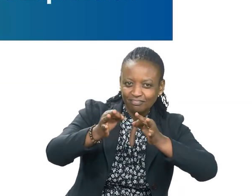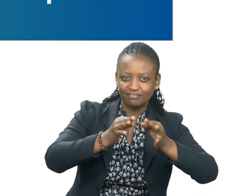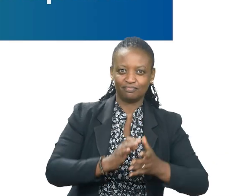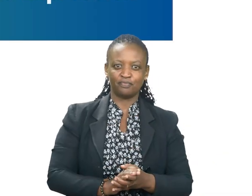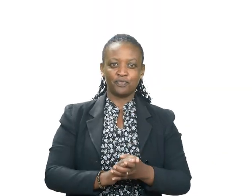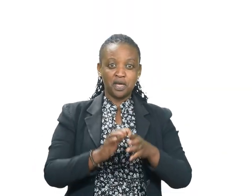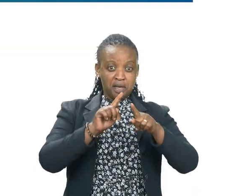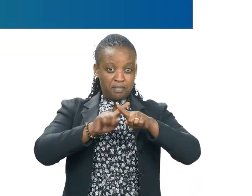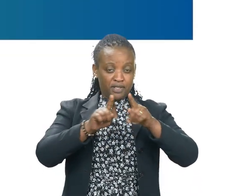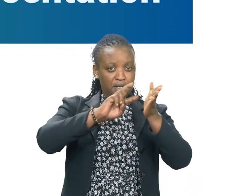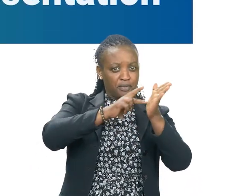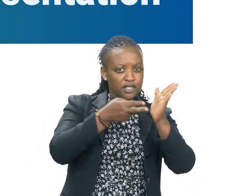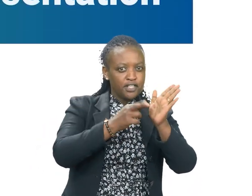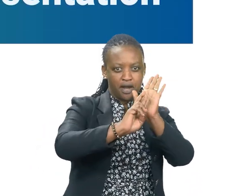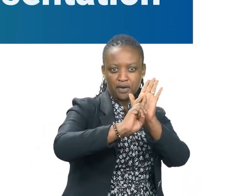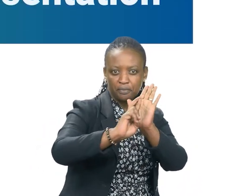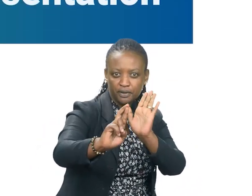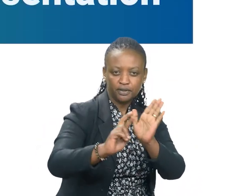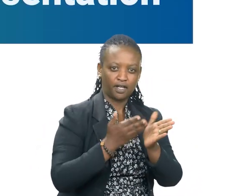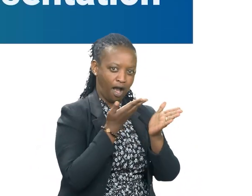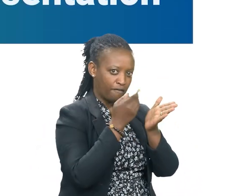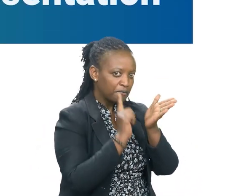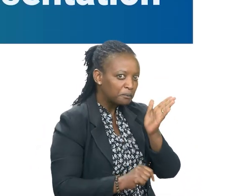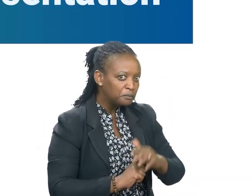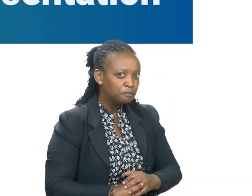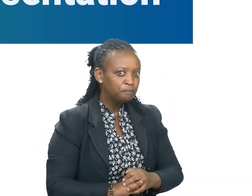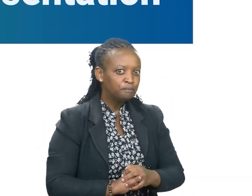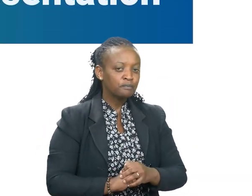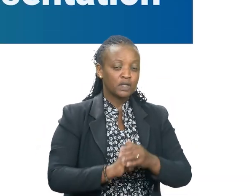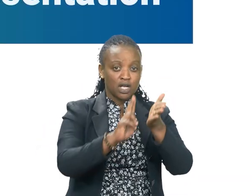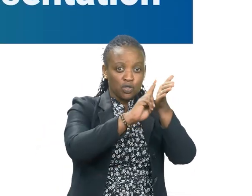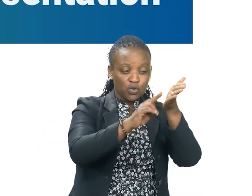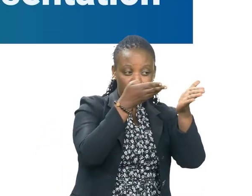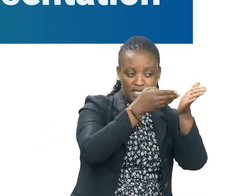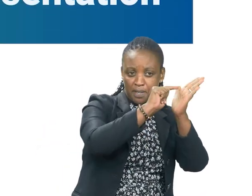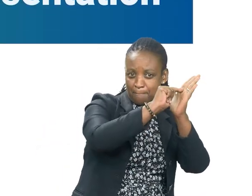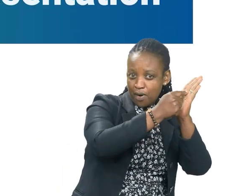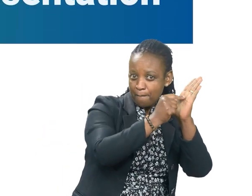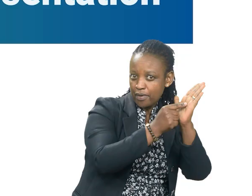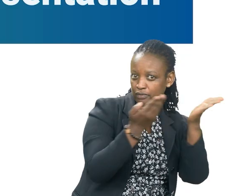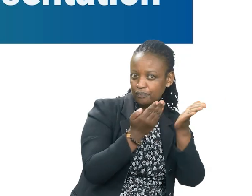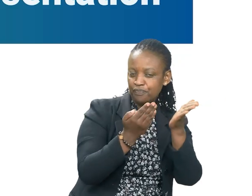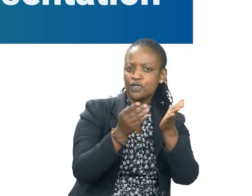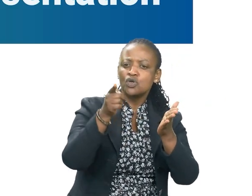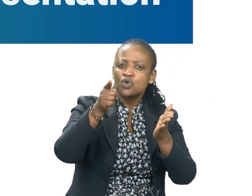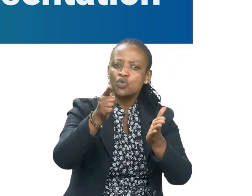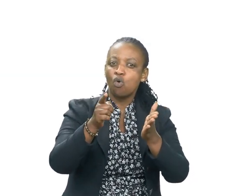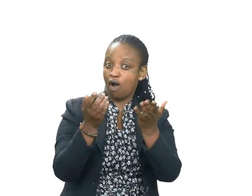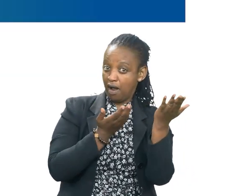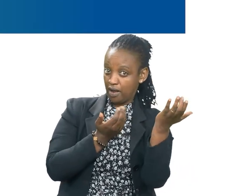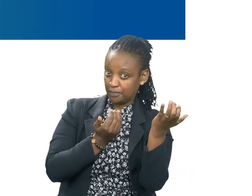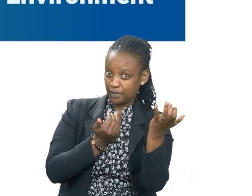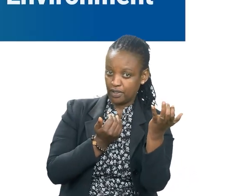expression. Multiple means of representation. To apply this principle, you